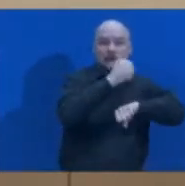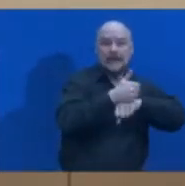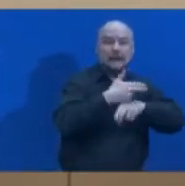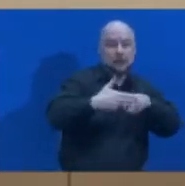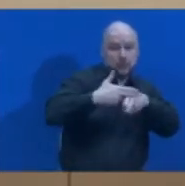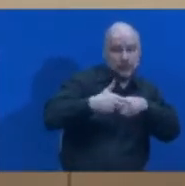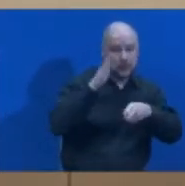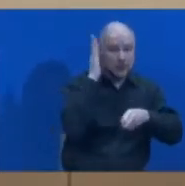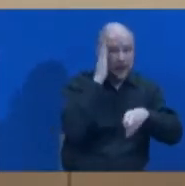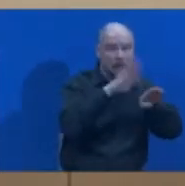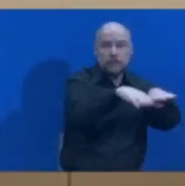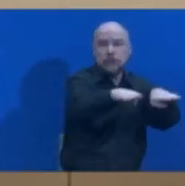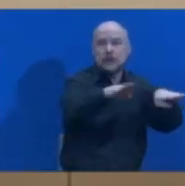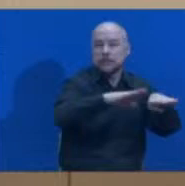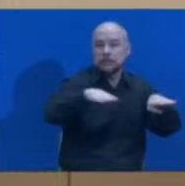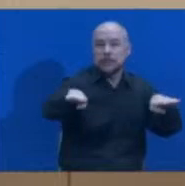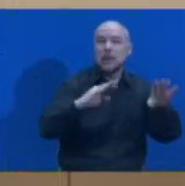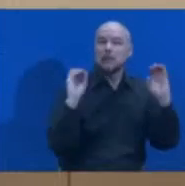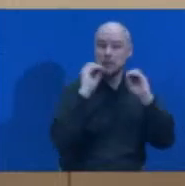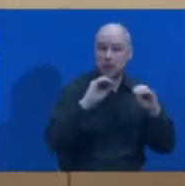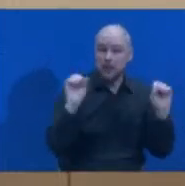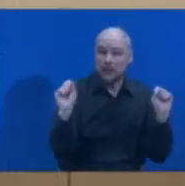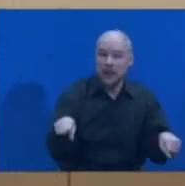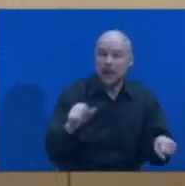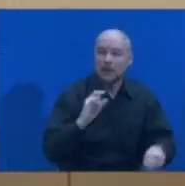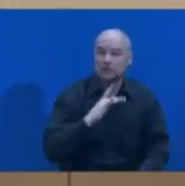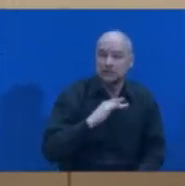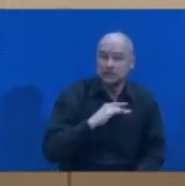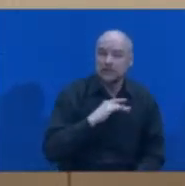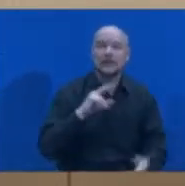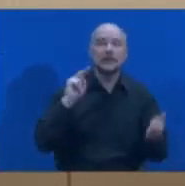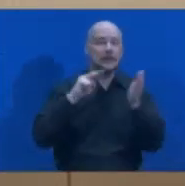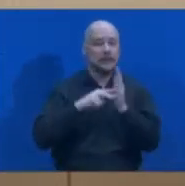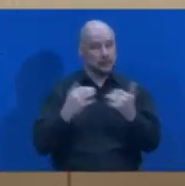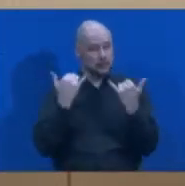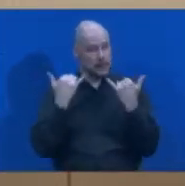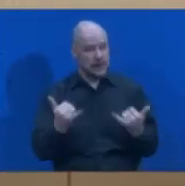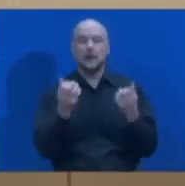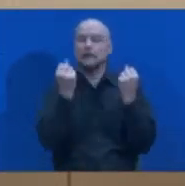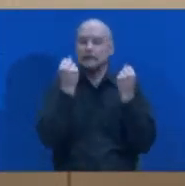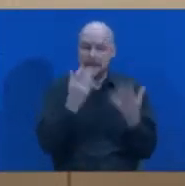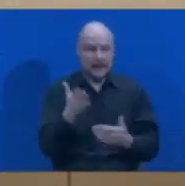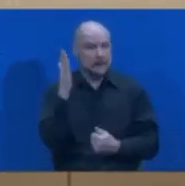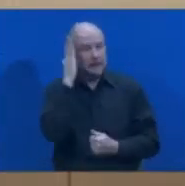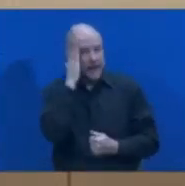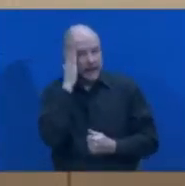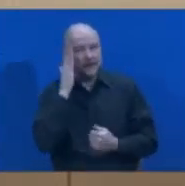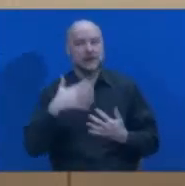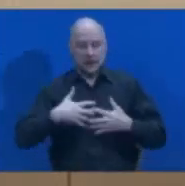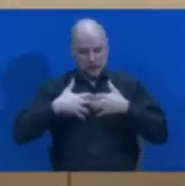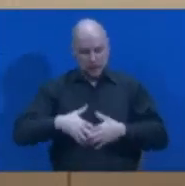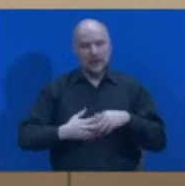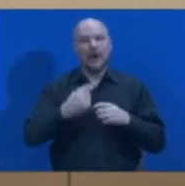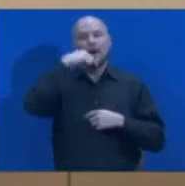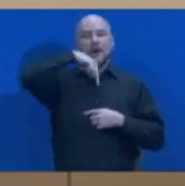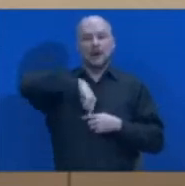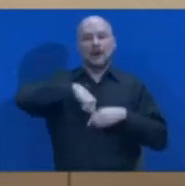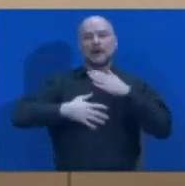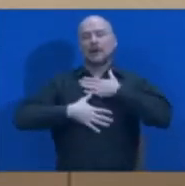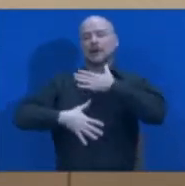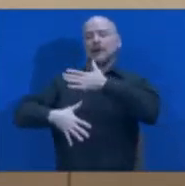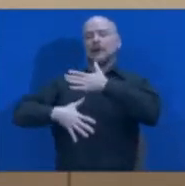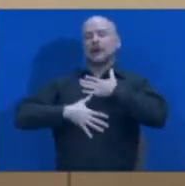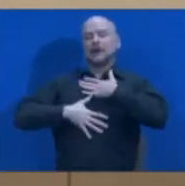if needed. And at this point in time, we have a lot of vents available, ventilators available. The number